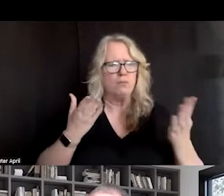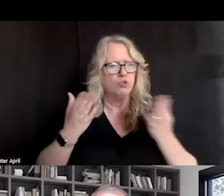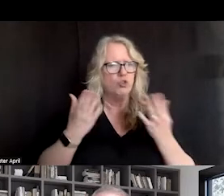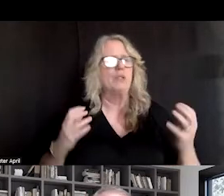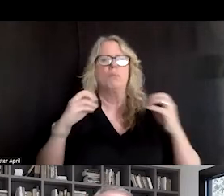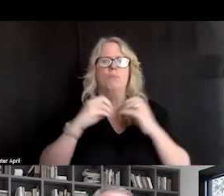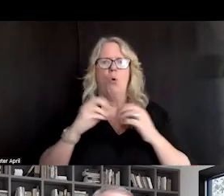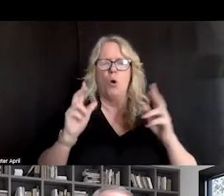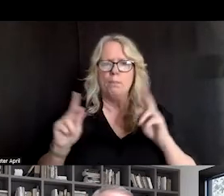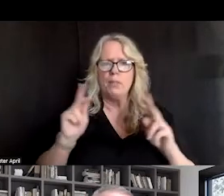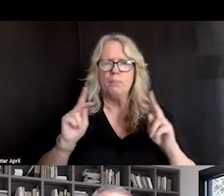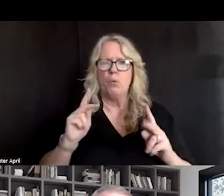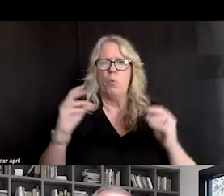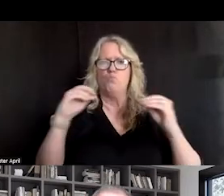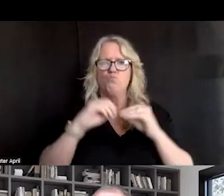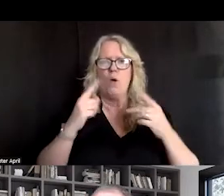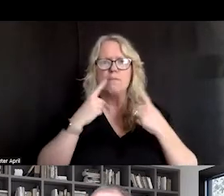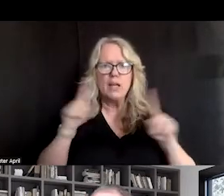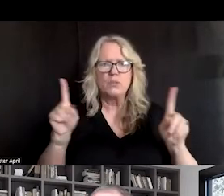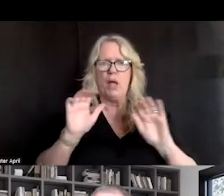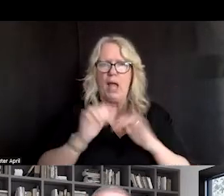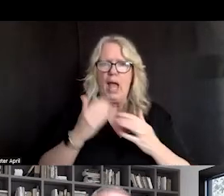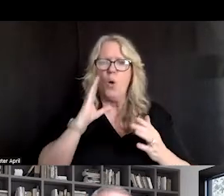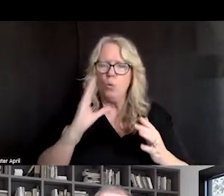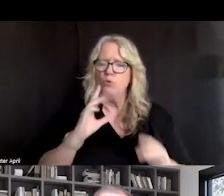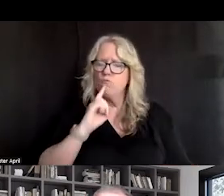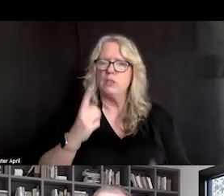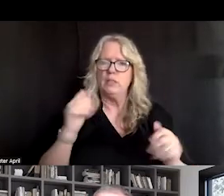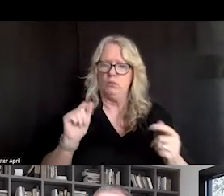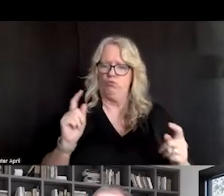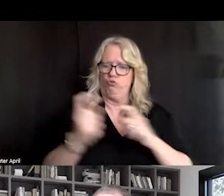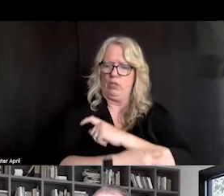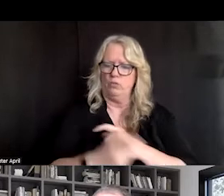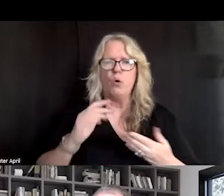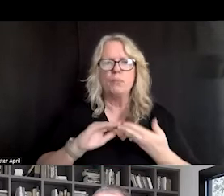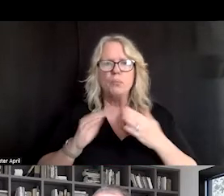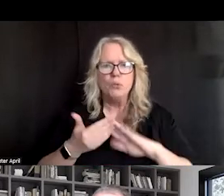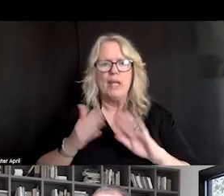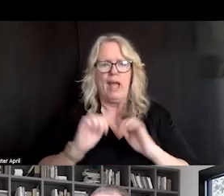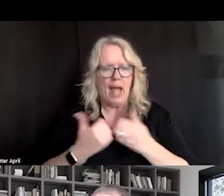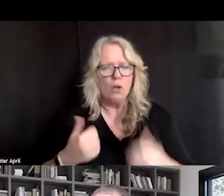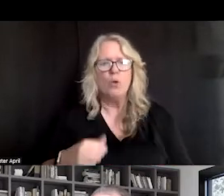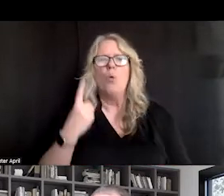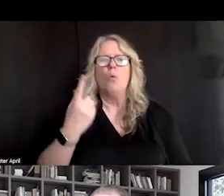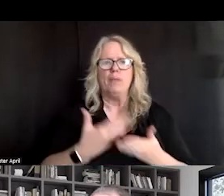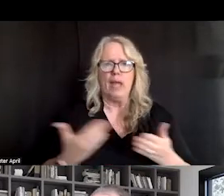people, serving them more effectively. How are we going to really transform communities? What are the elements in the crisis